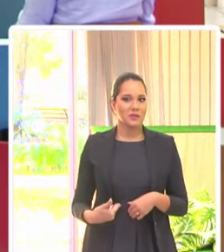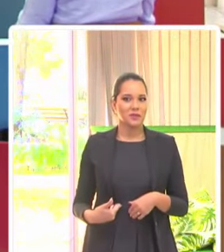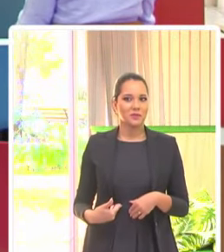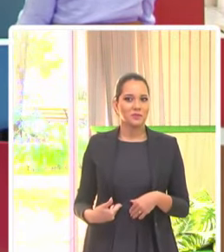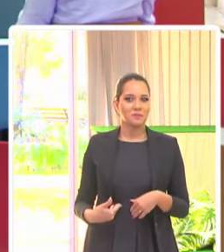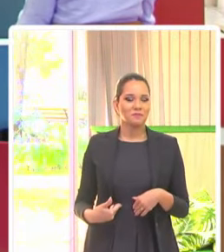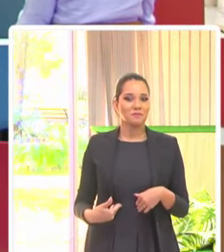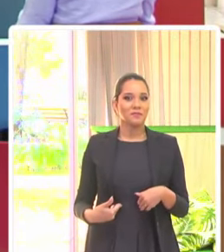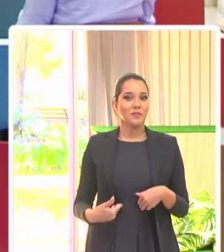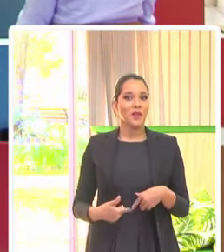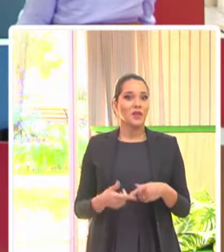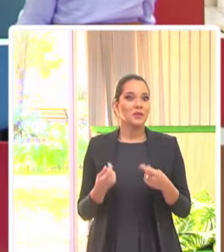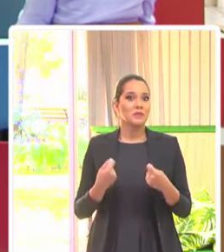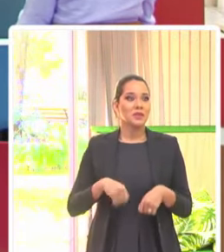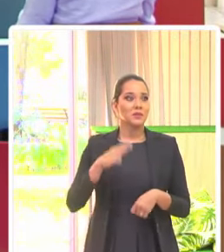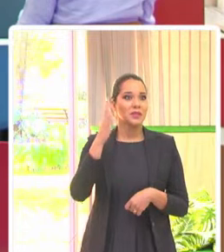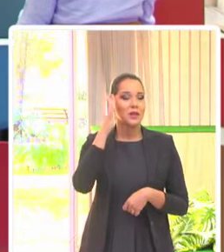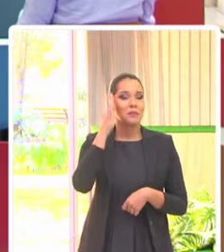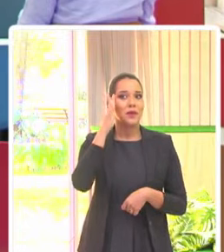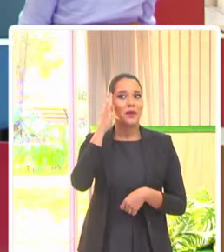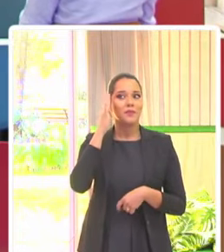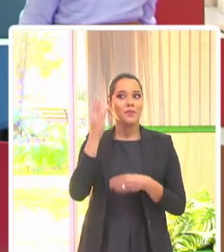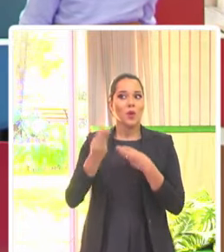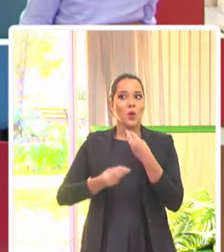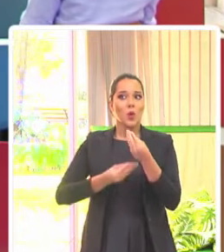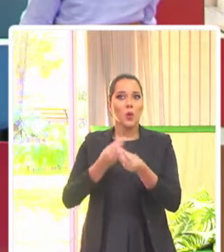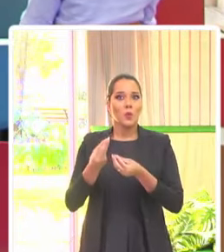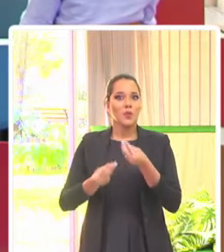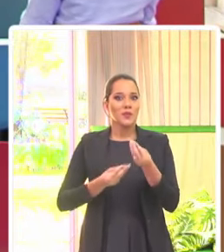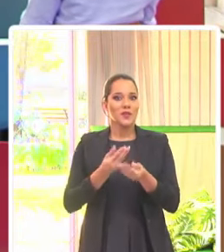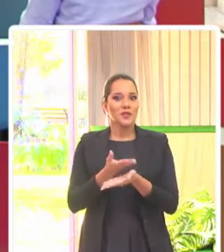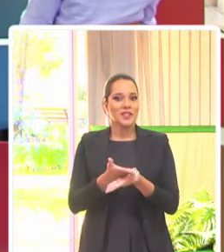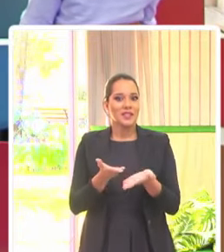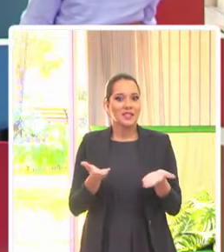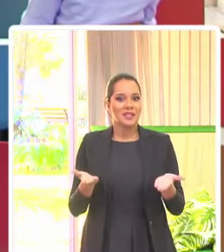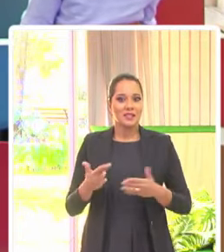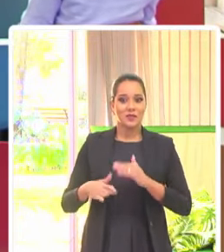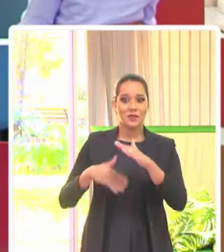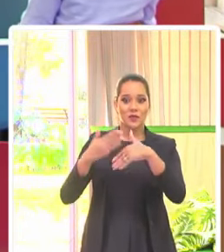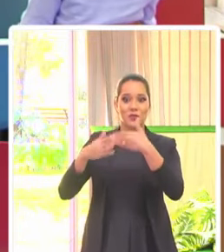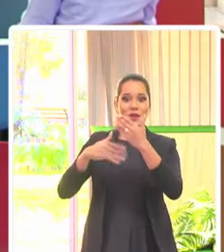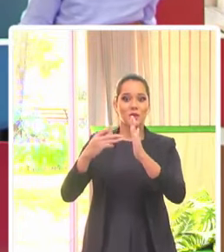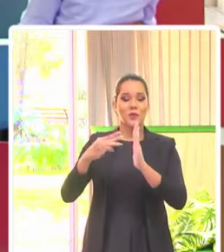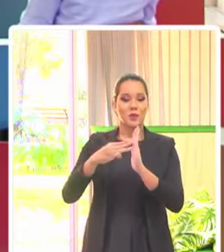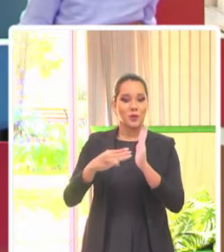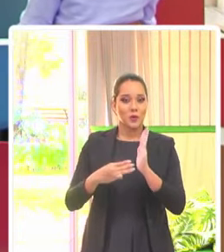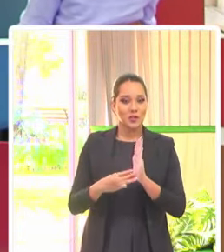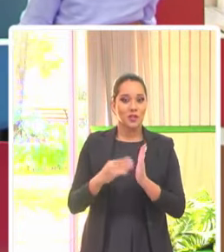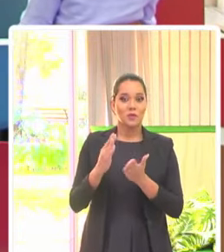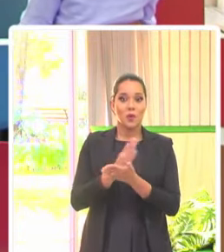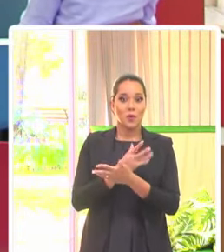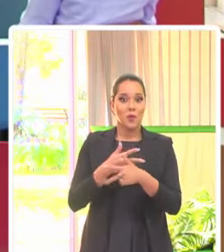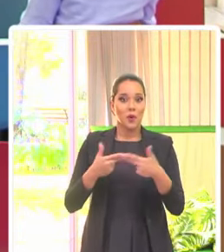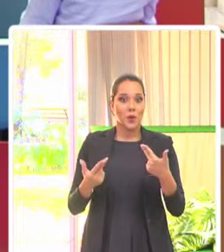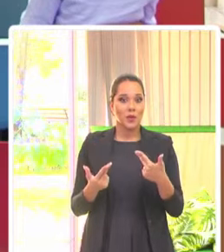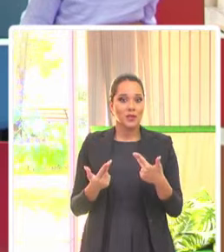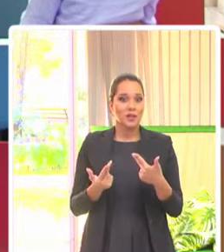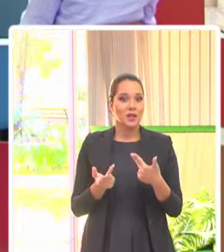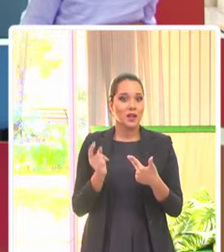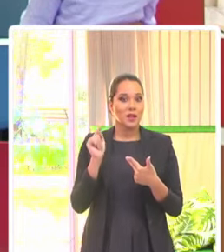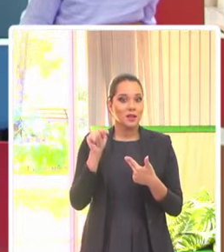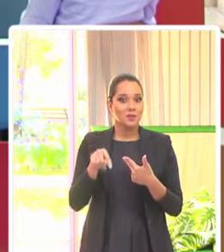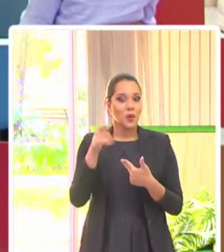to know how did you develop a methodology or something like that to achieve